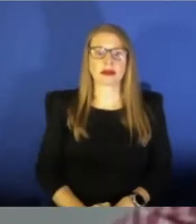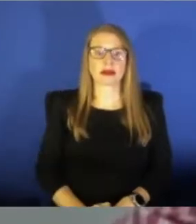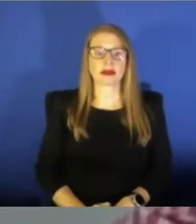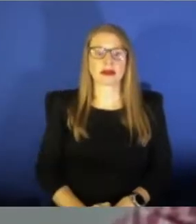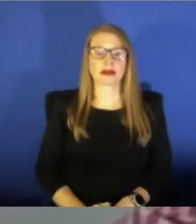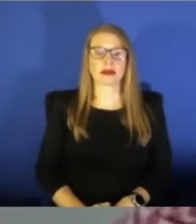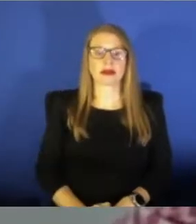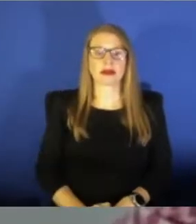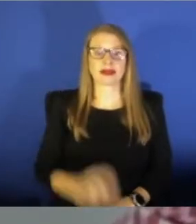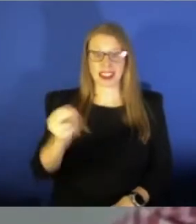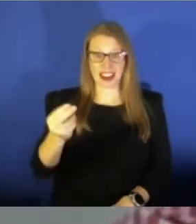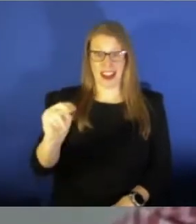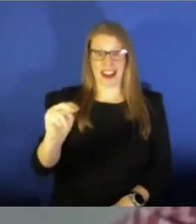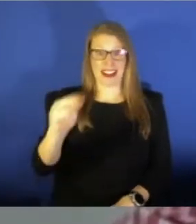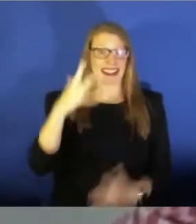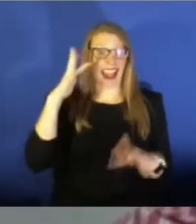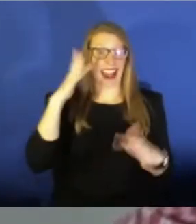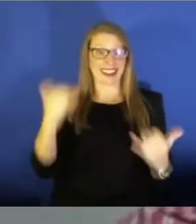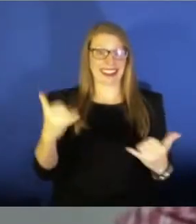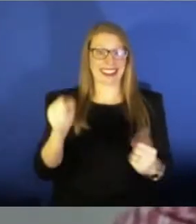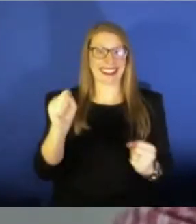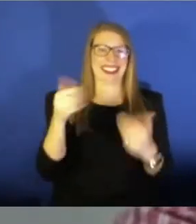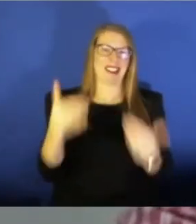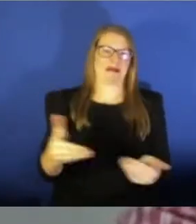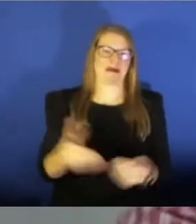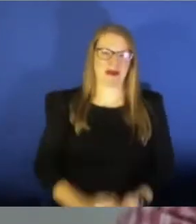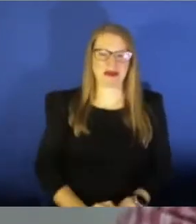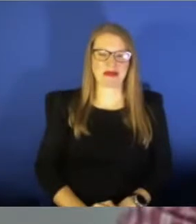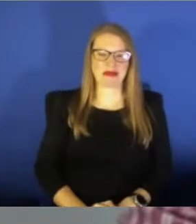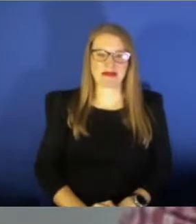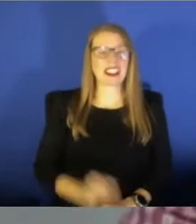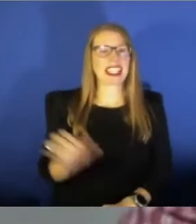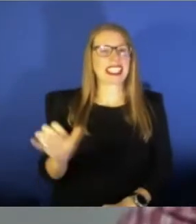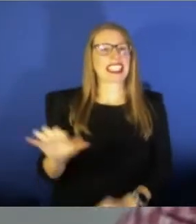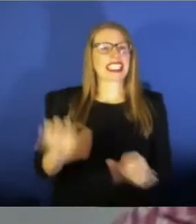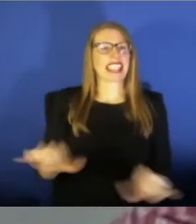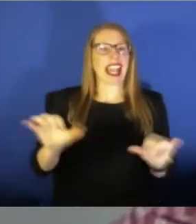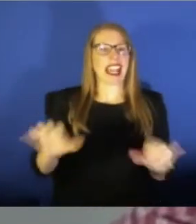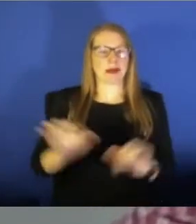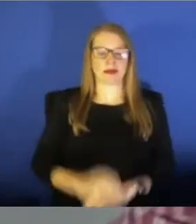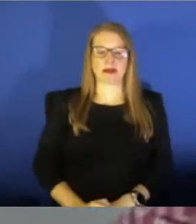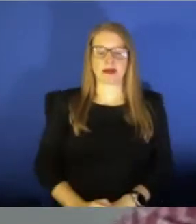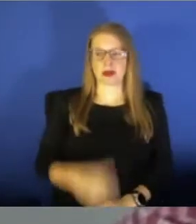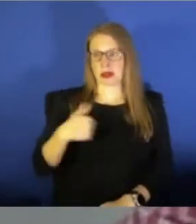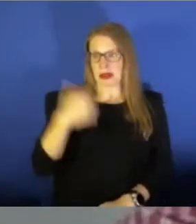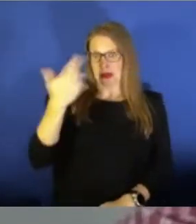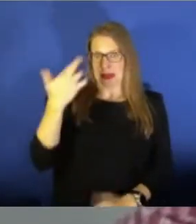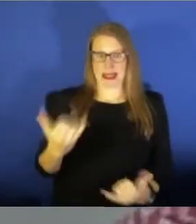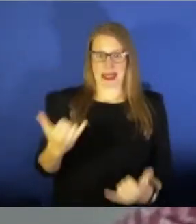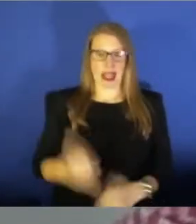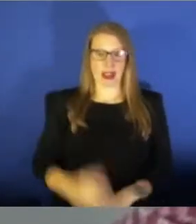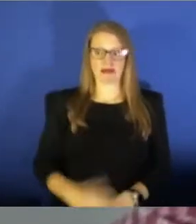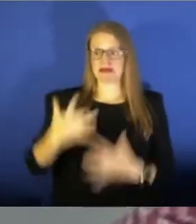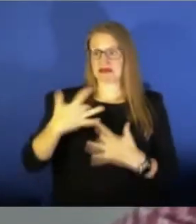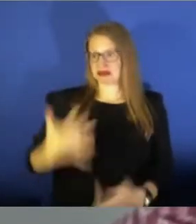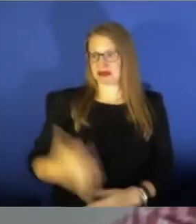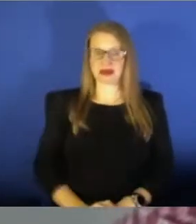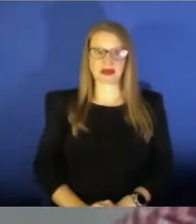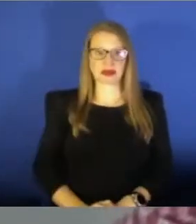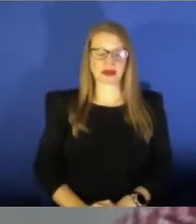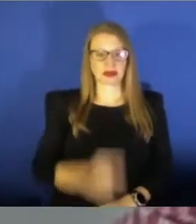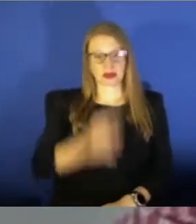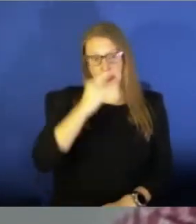though. Last week, 4 Platte County teens took over-the-counter medication for a recreational high. So I want to start with you,